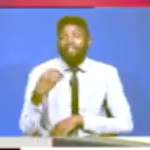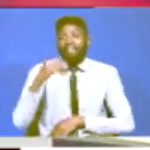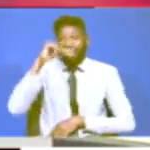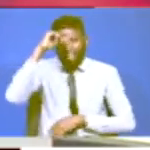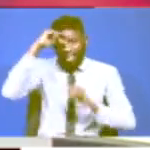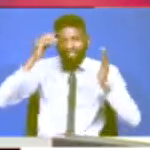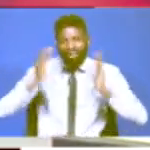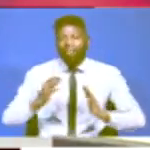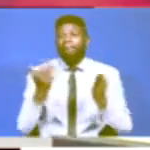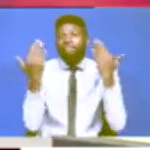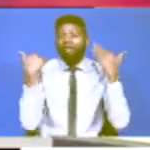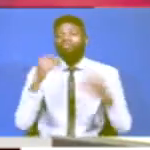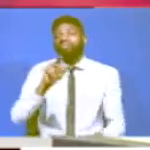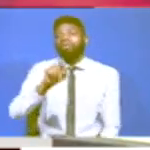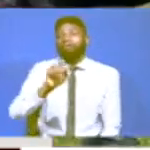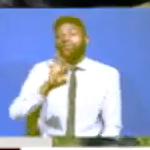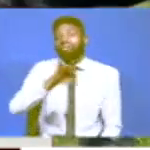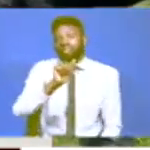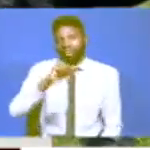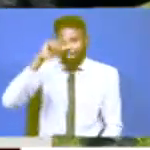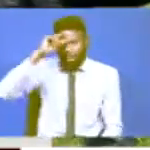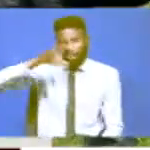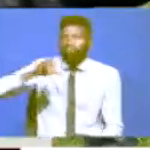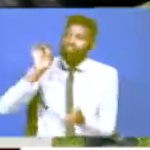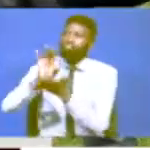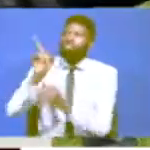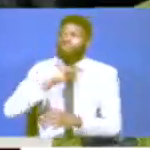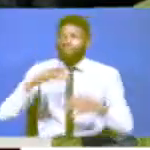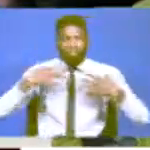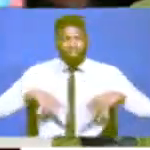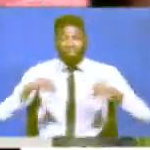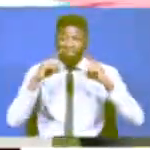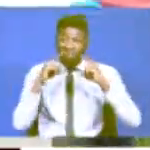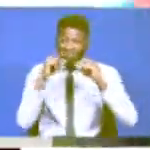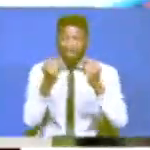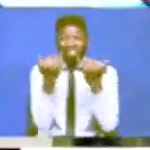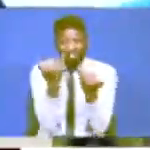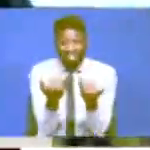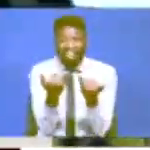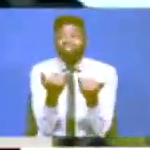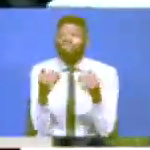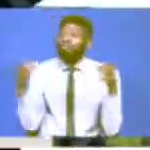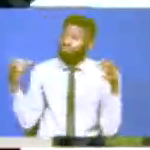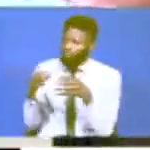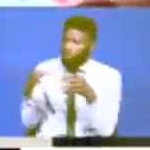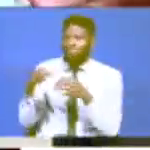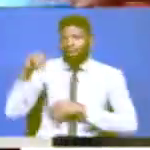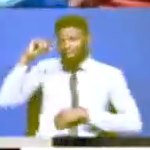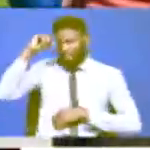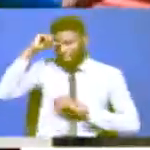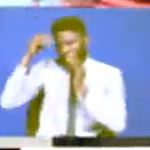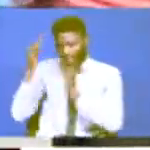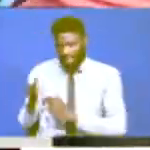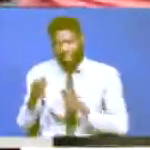impeached by the County Assembly on Wednesday. The residents say the wrangles between the embattled governor and members of the County Assembly